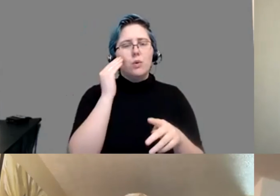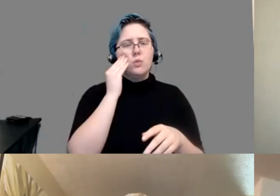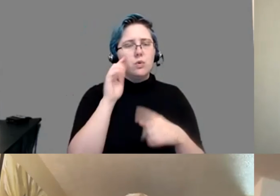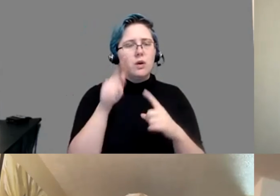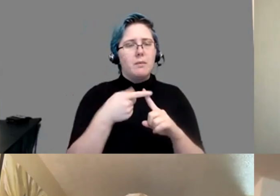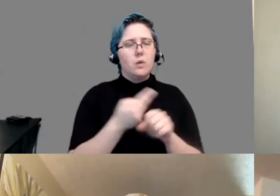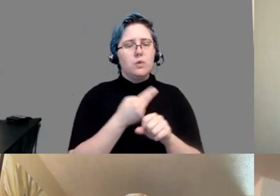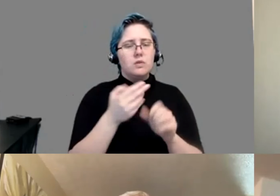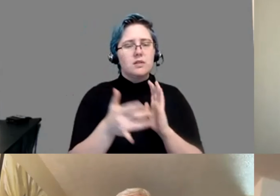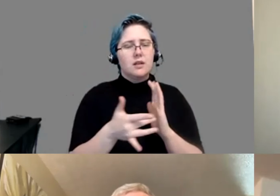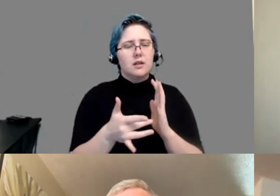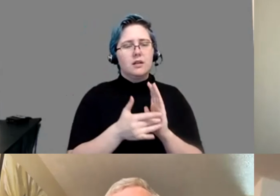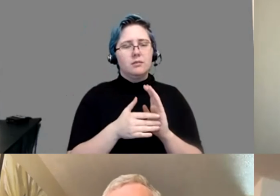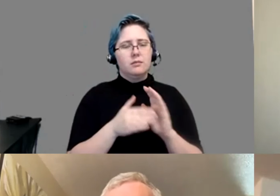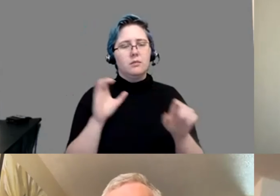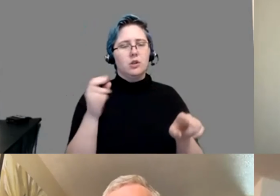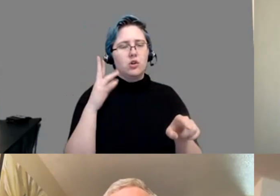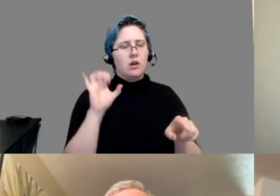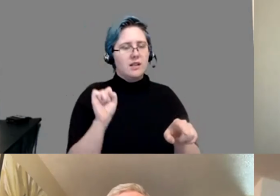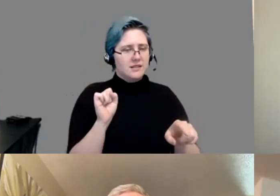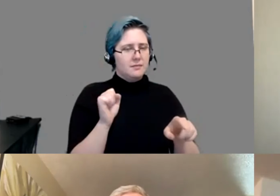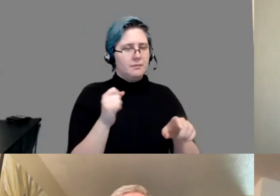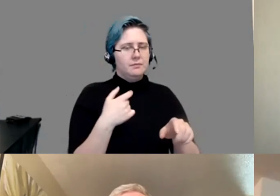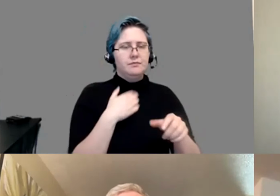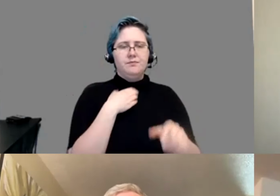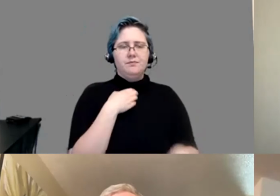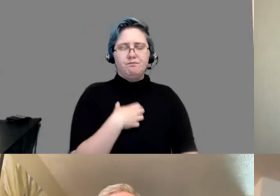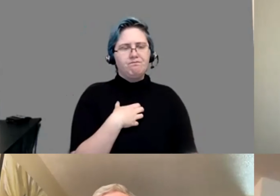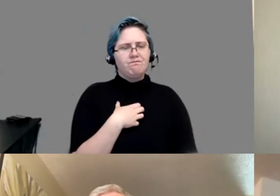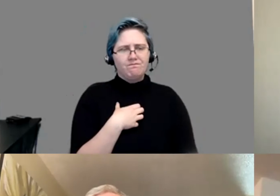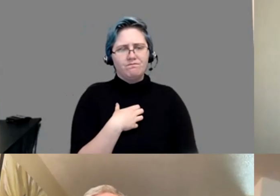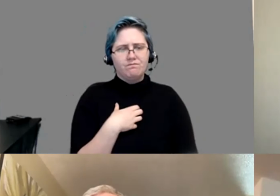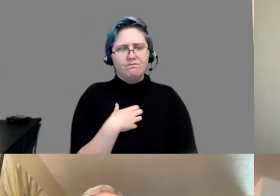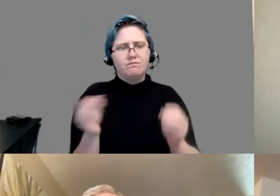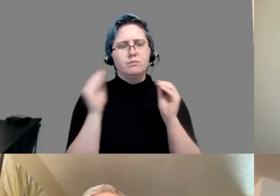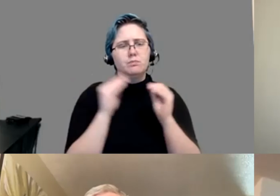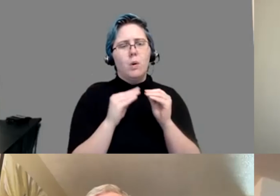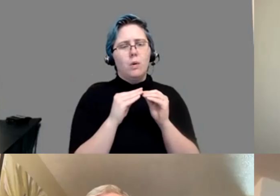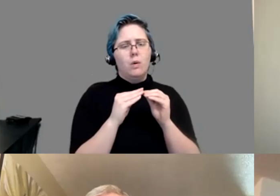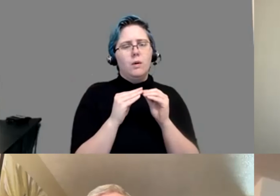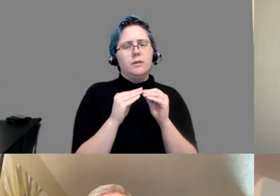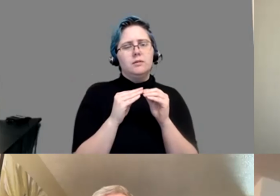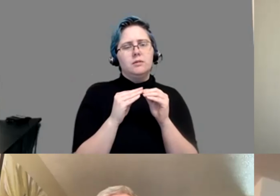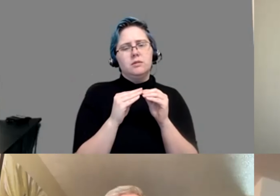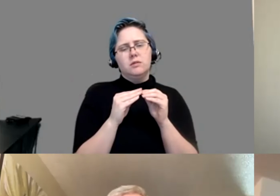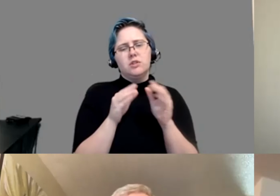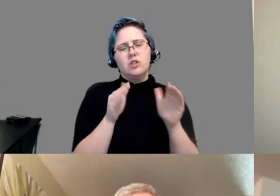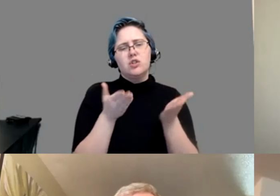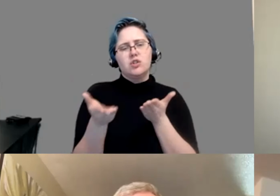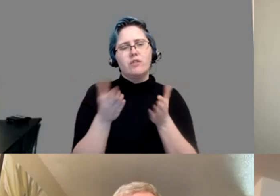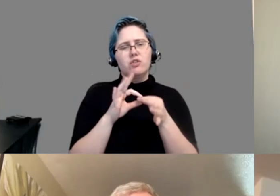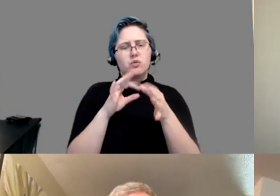using technology? I wish that, more service coordinators,